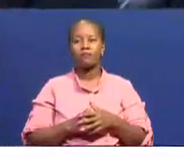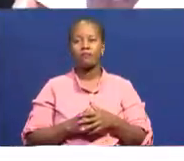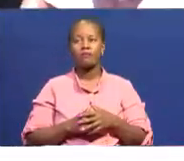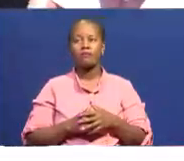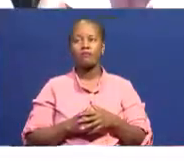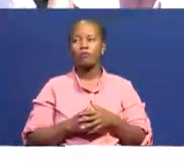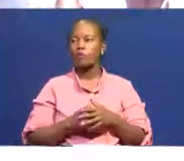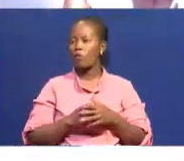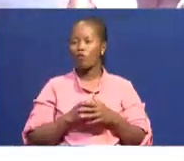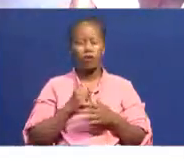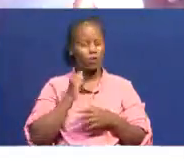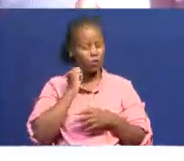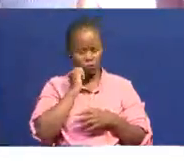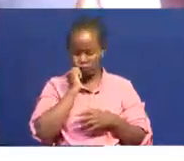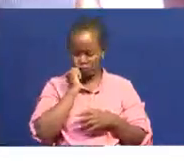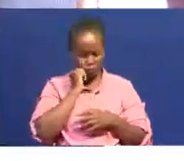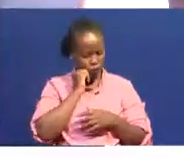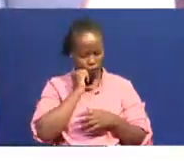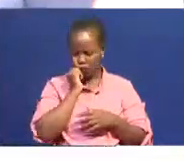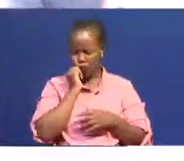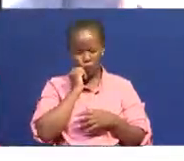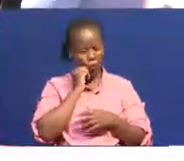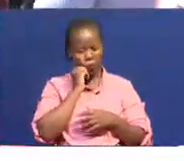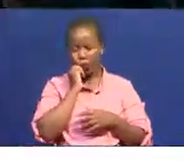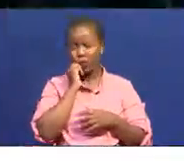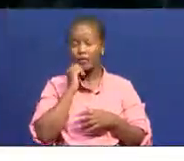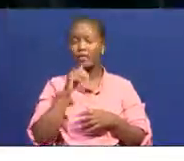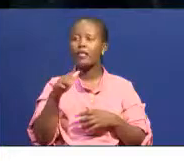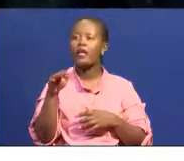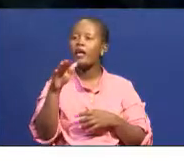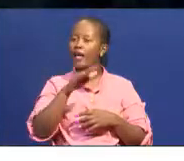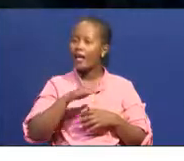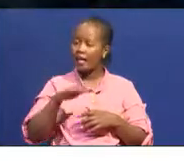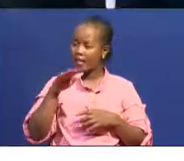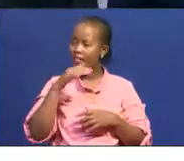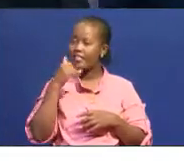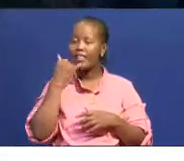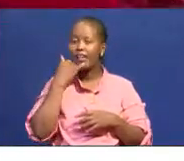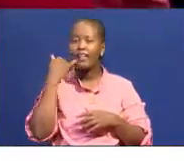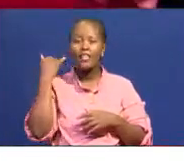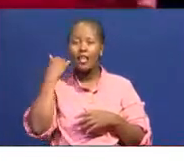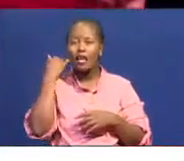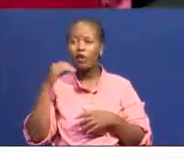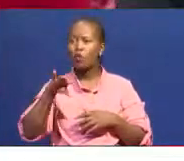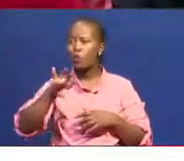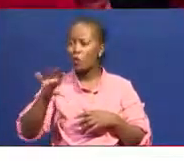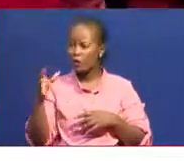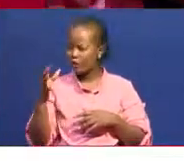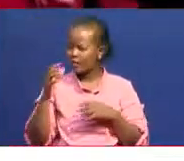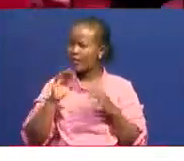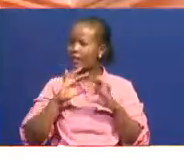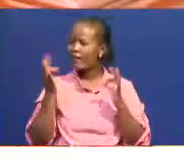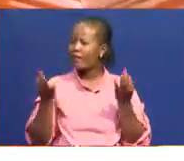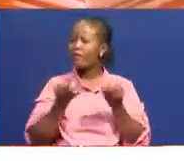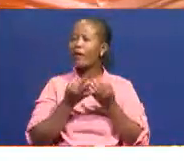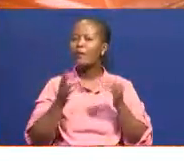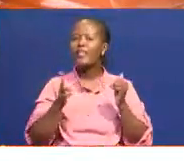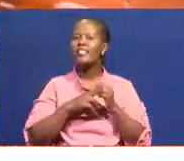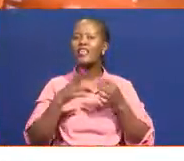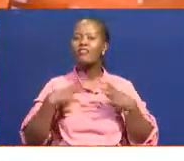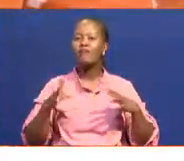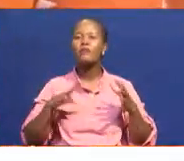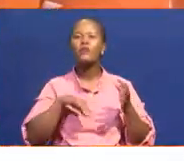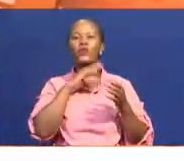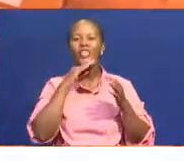A somber mood engulfed Nyota village in Kuresoi North, Nakuru County, as a family of 7 who died in a tragic